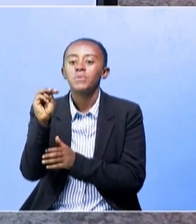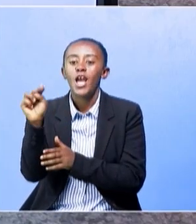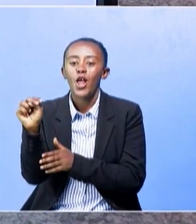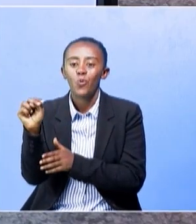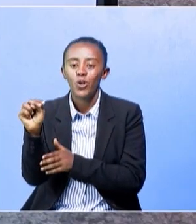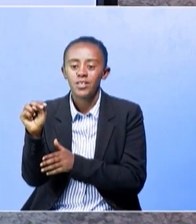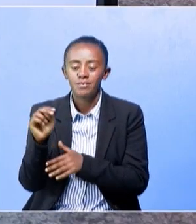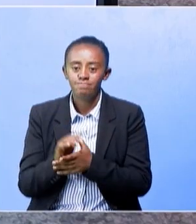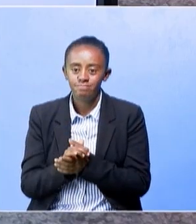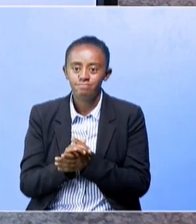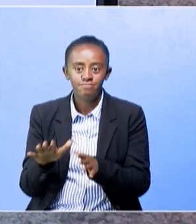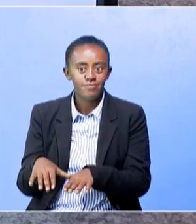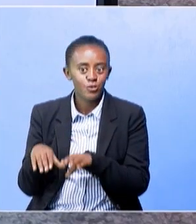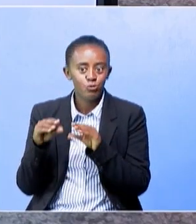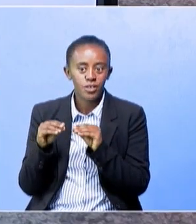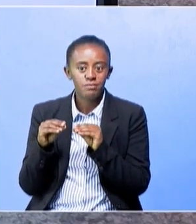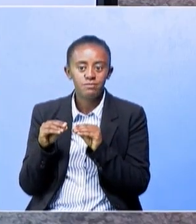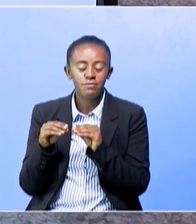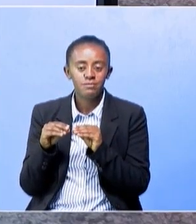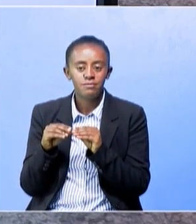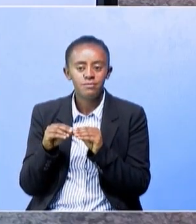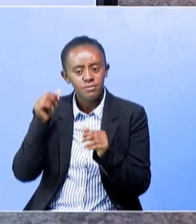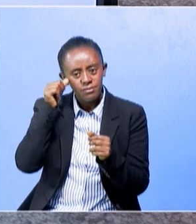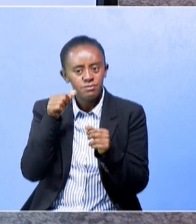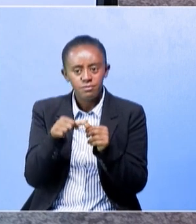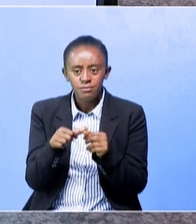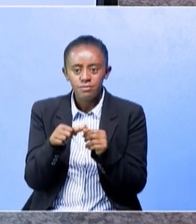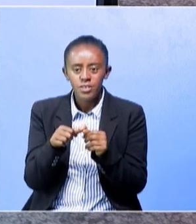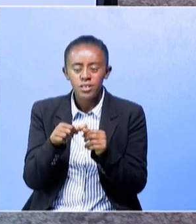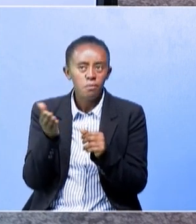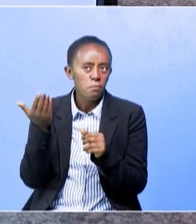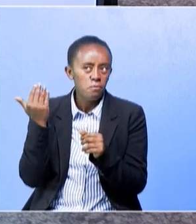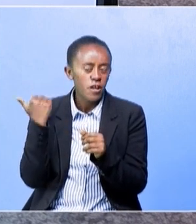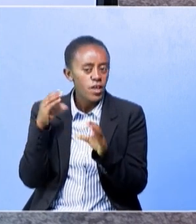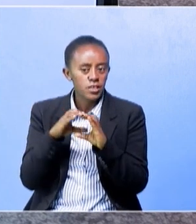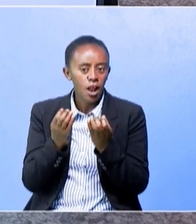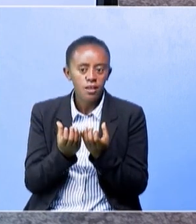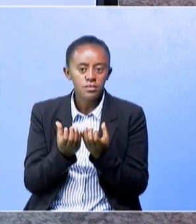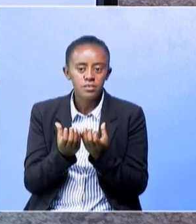Network. Students, did you remember what we have learned in the previous class?